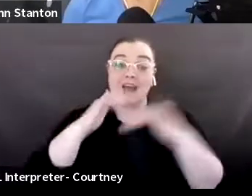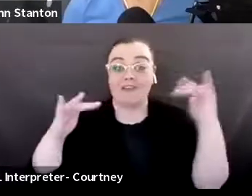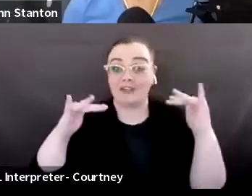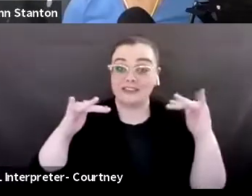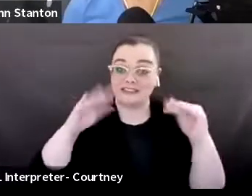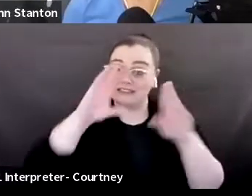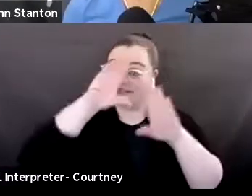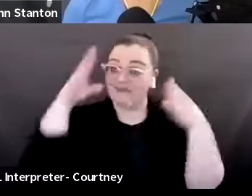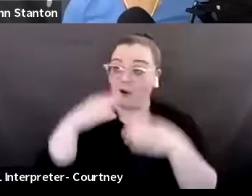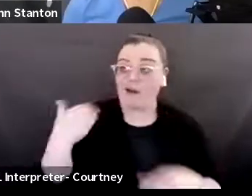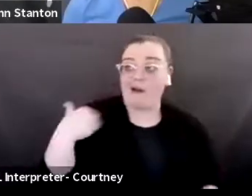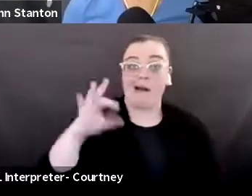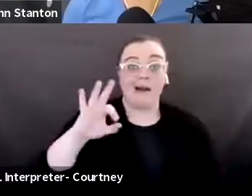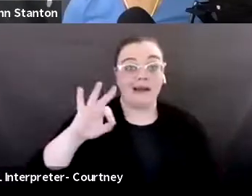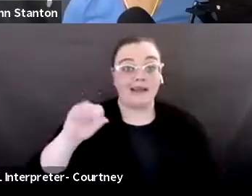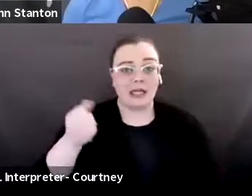for them, and the aughts.